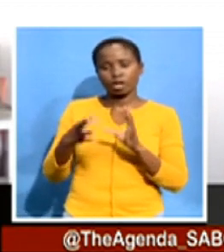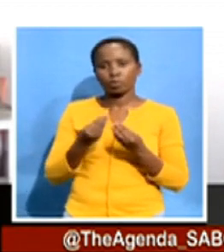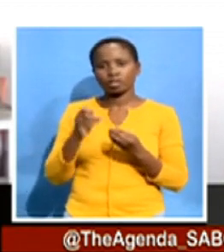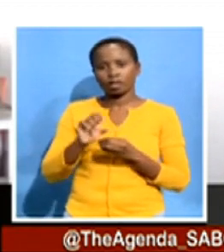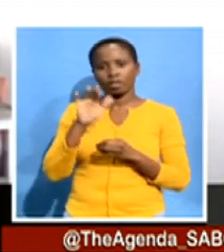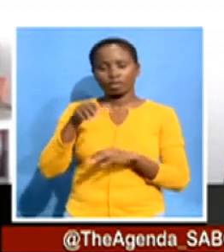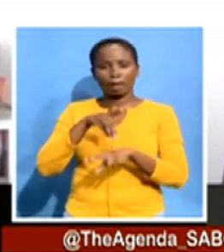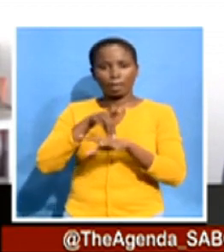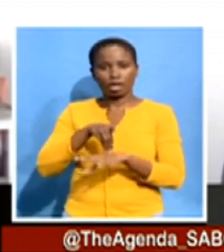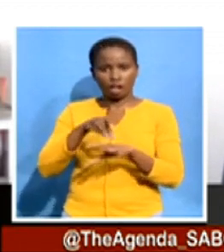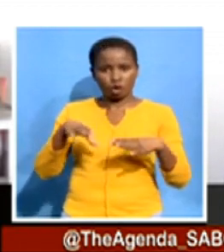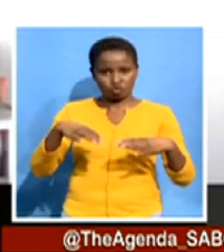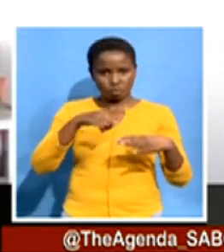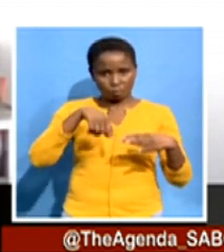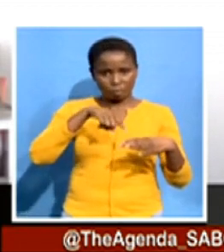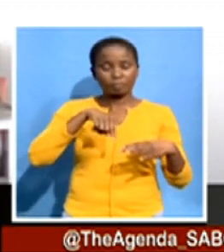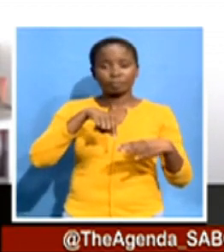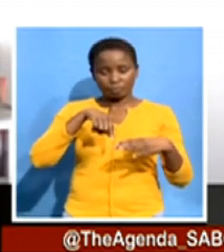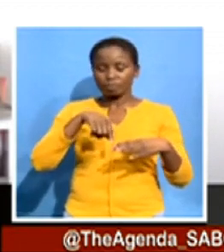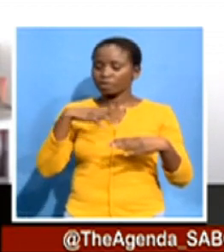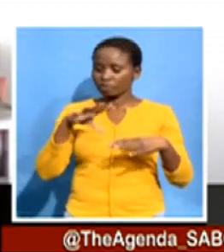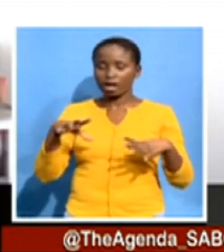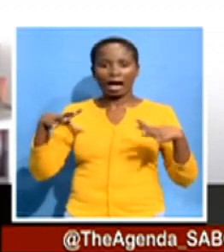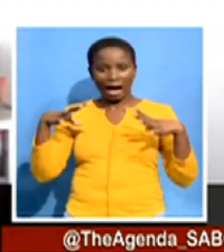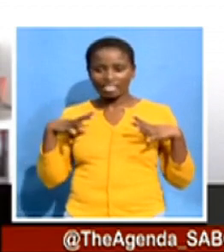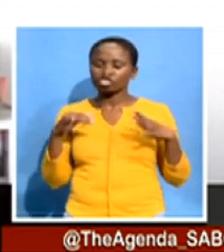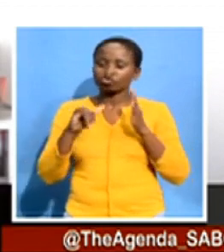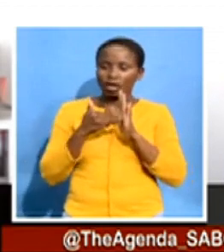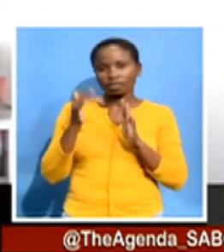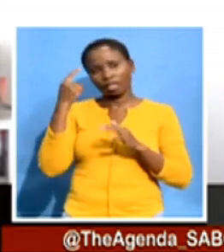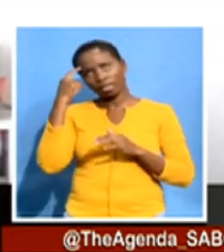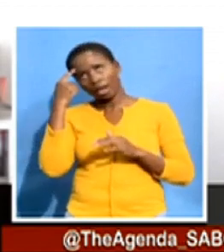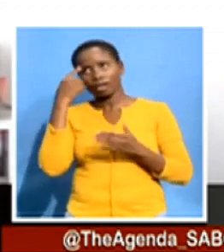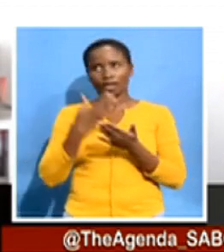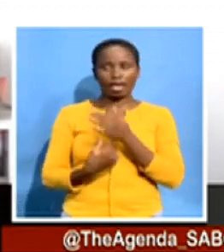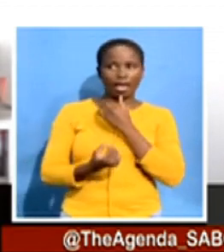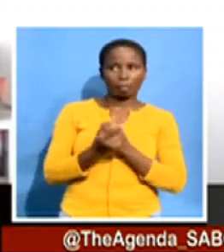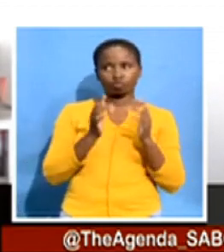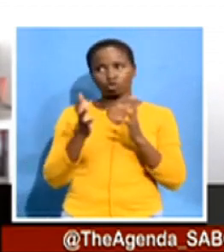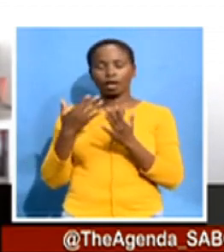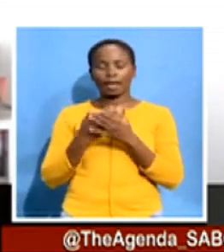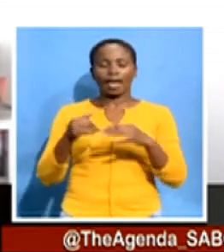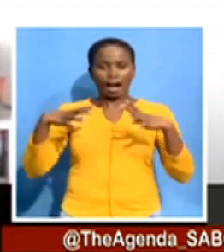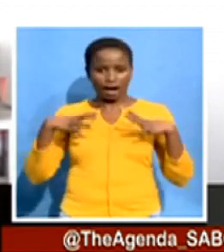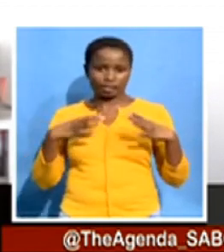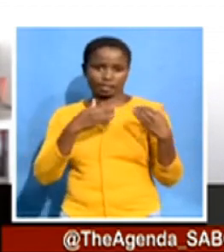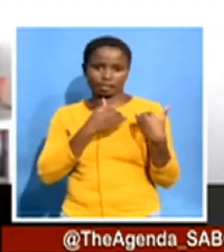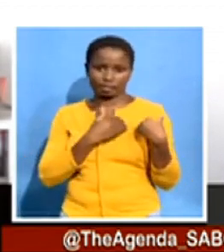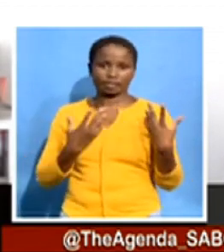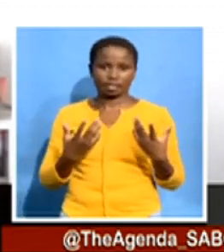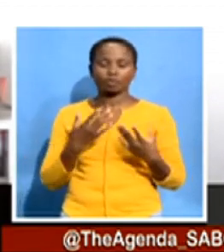are putting scenarios together. Our infectious diseases specialists are working with that group at the National Ministerial Advisory